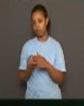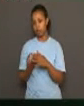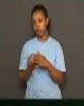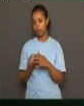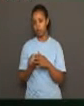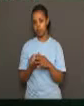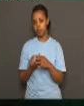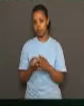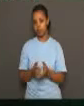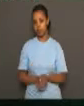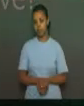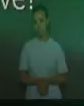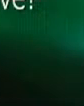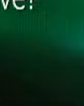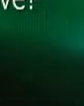Begin.